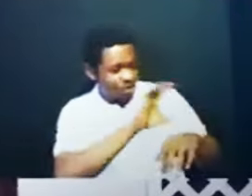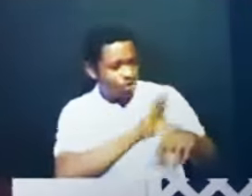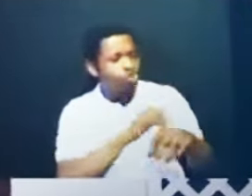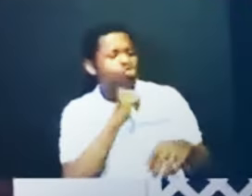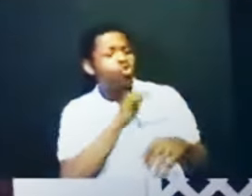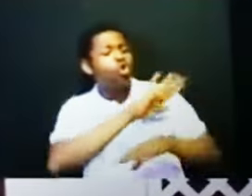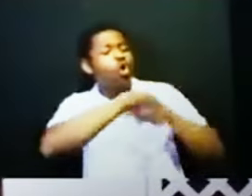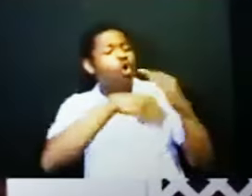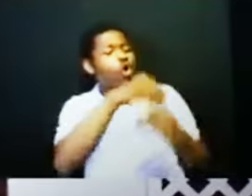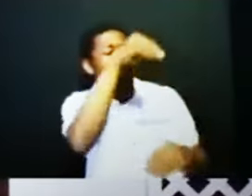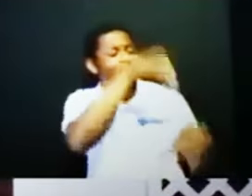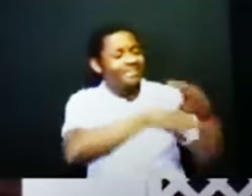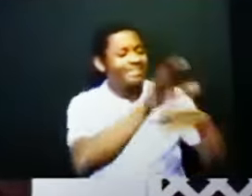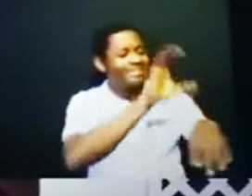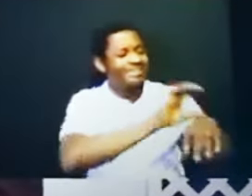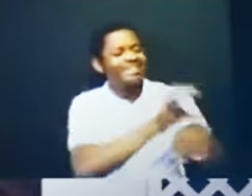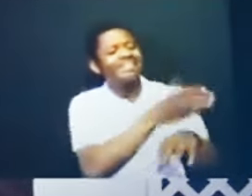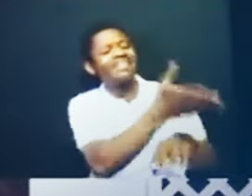children.